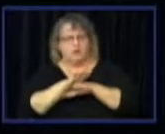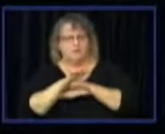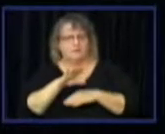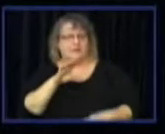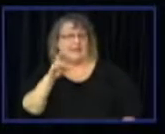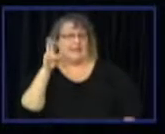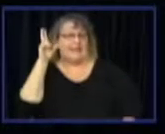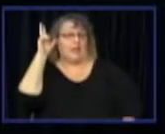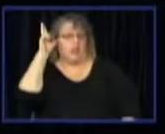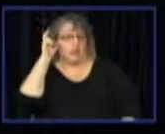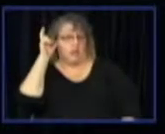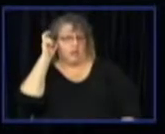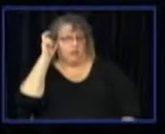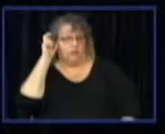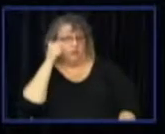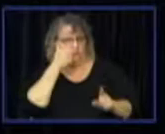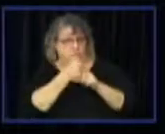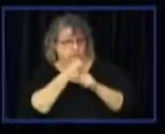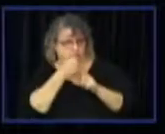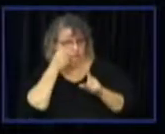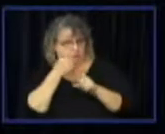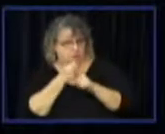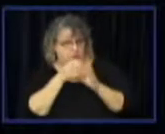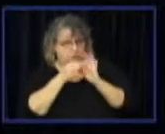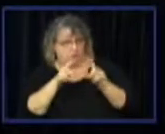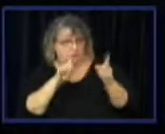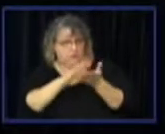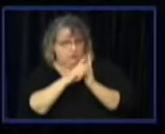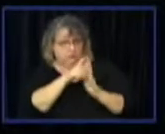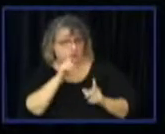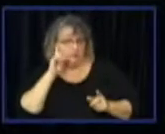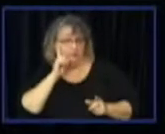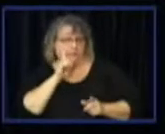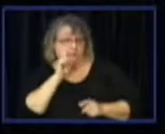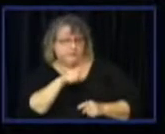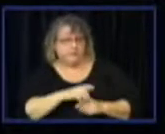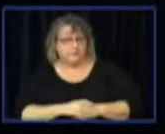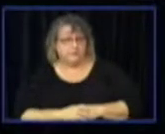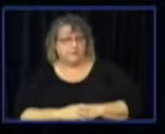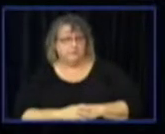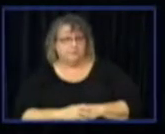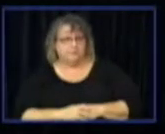hearing. Were your concussions related to your hearing loss?